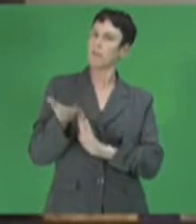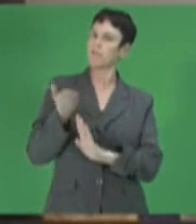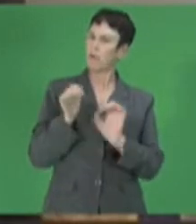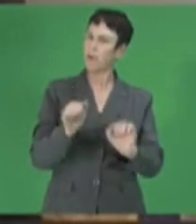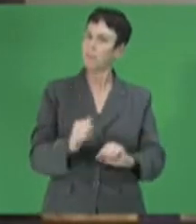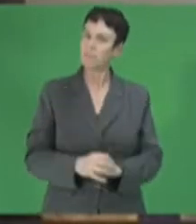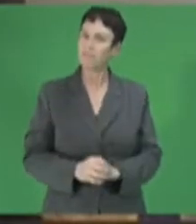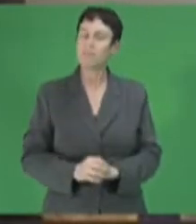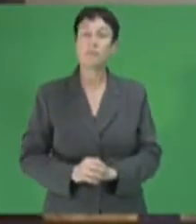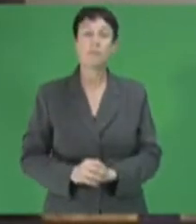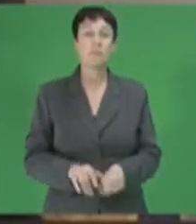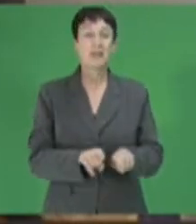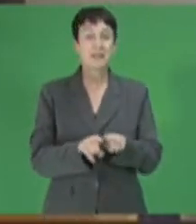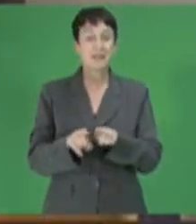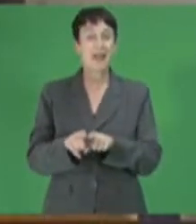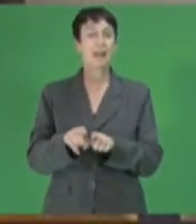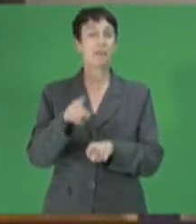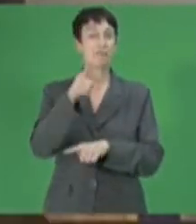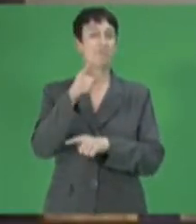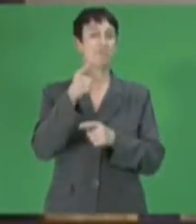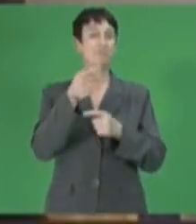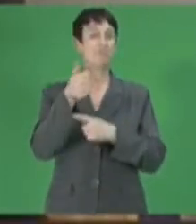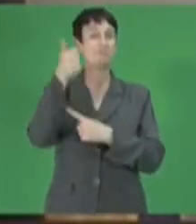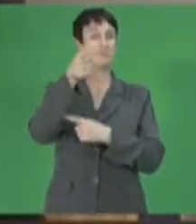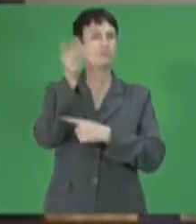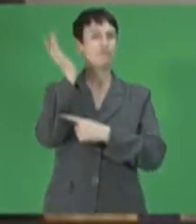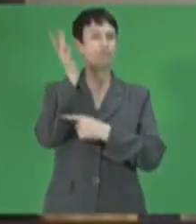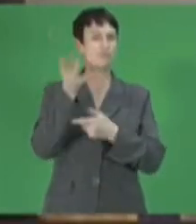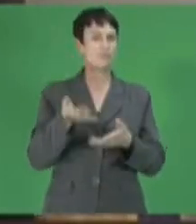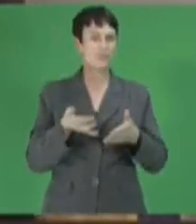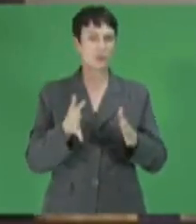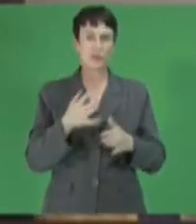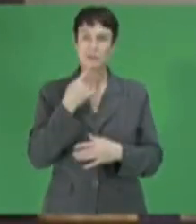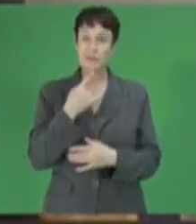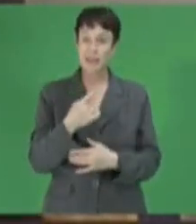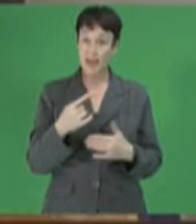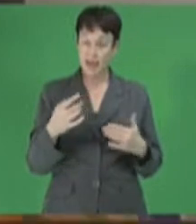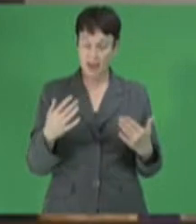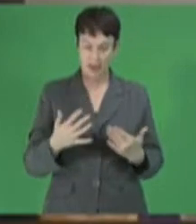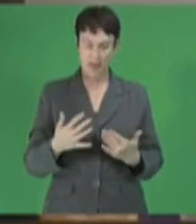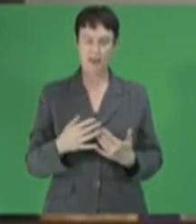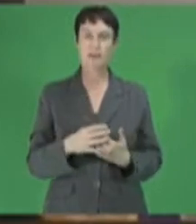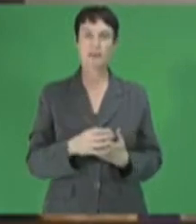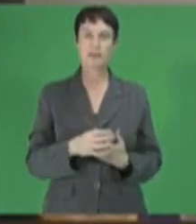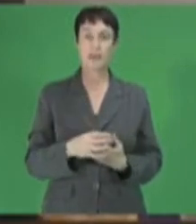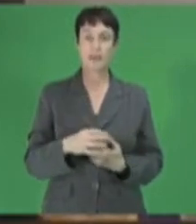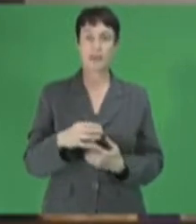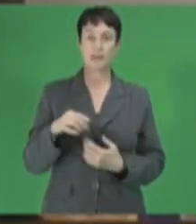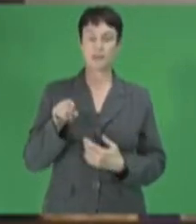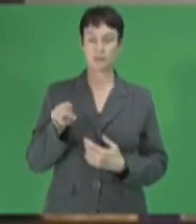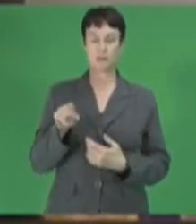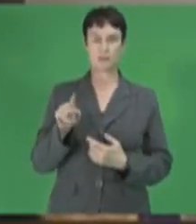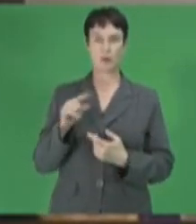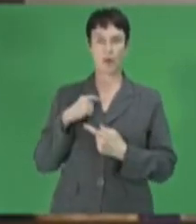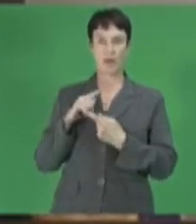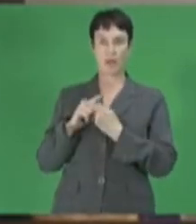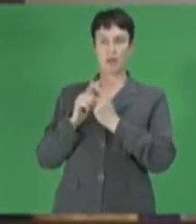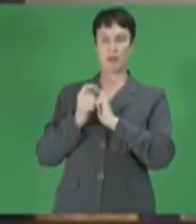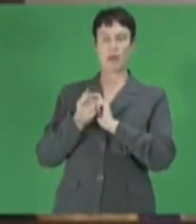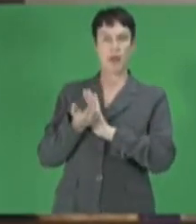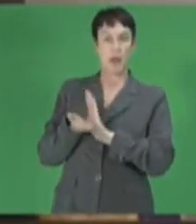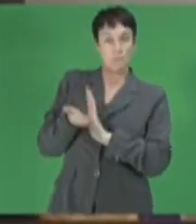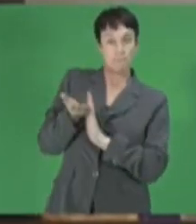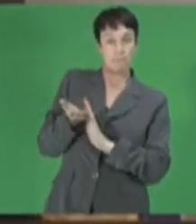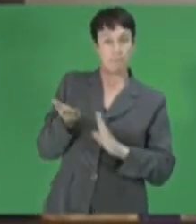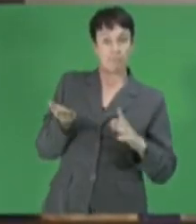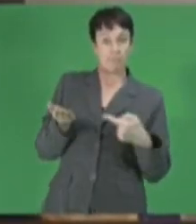mind the point that the governor made is that I think that the revisions in the GDP were important,